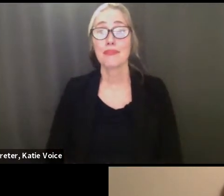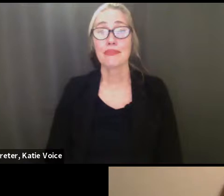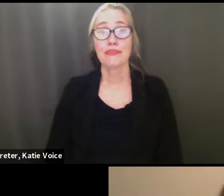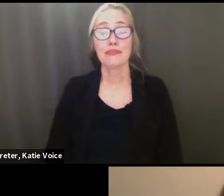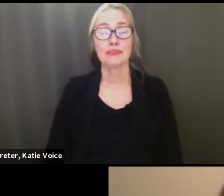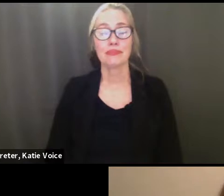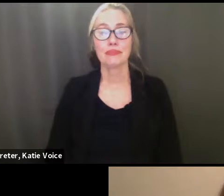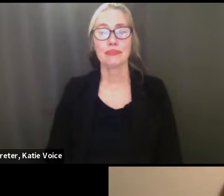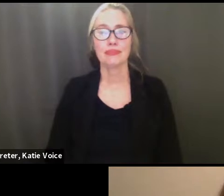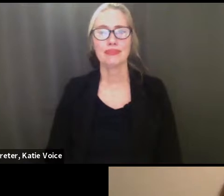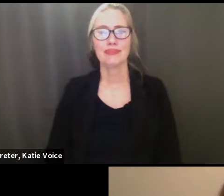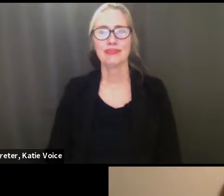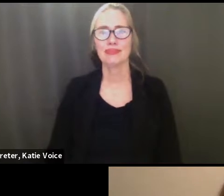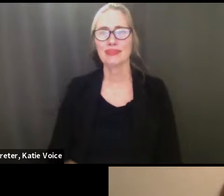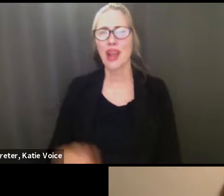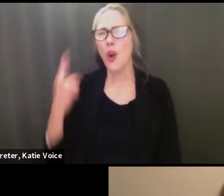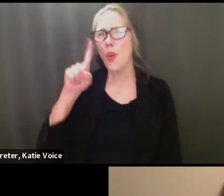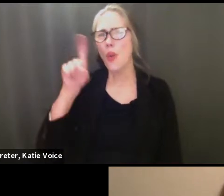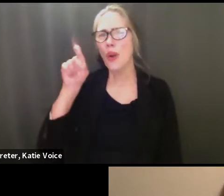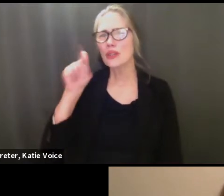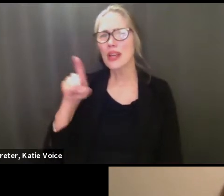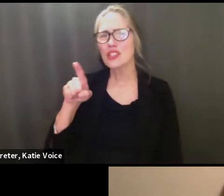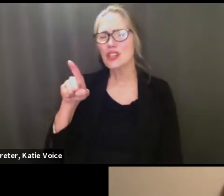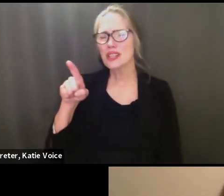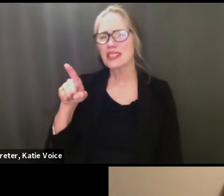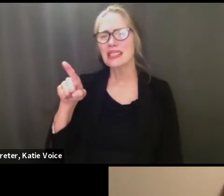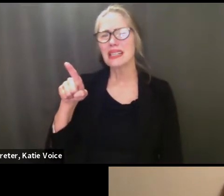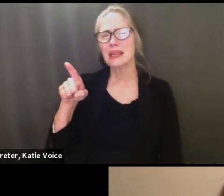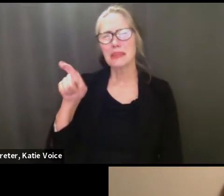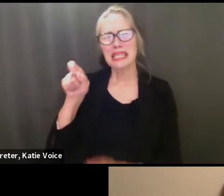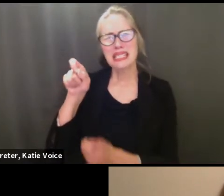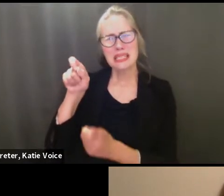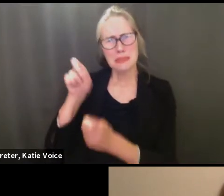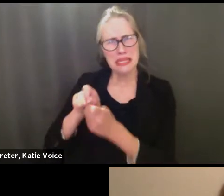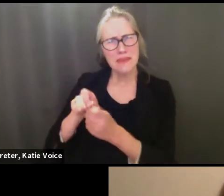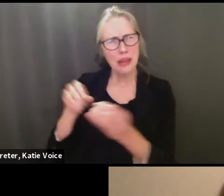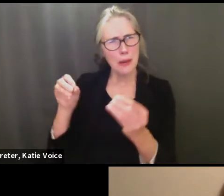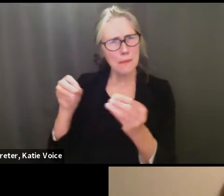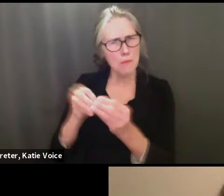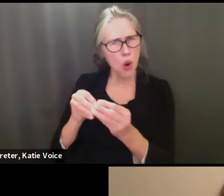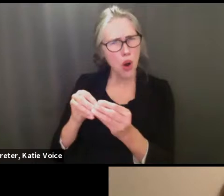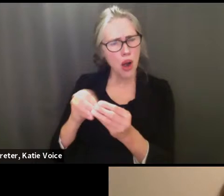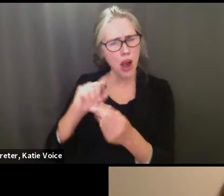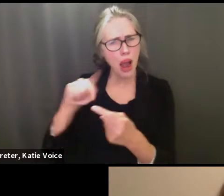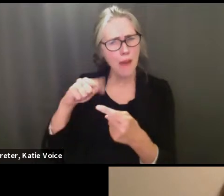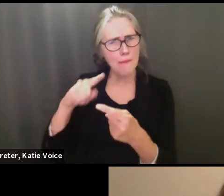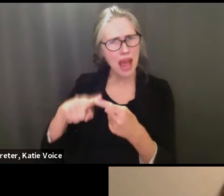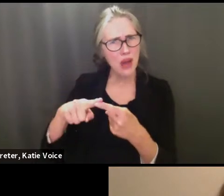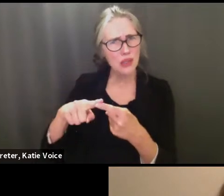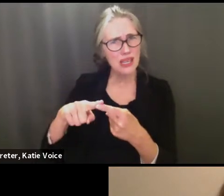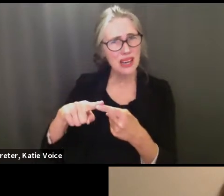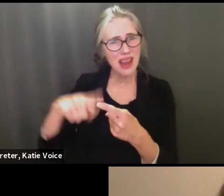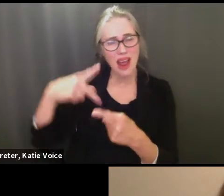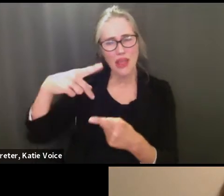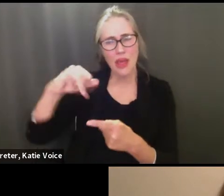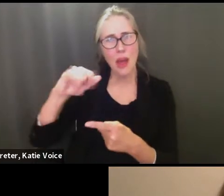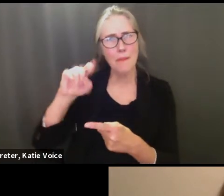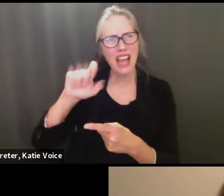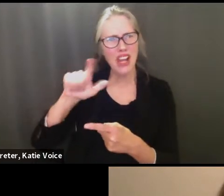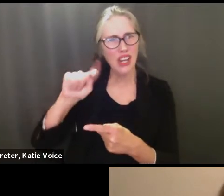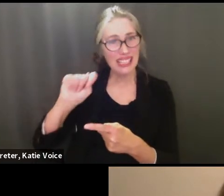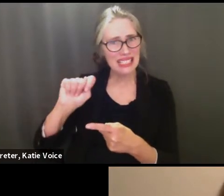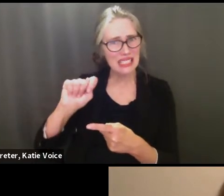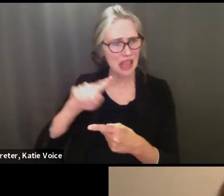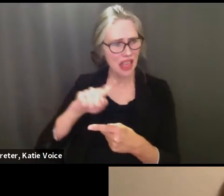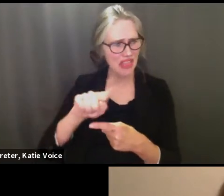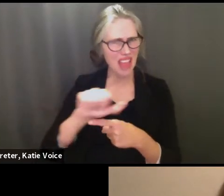I just had a question. If you could be more specific about the pilot that's described happening in May, right now, with only a few